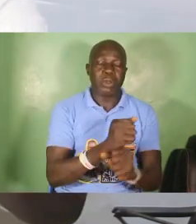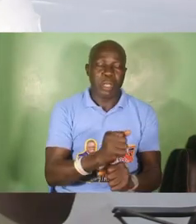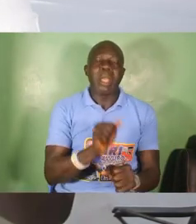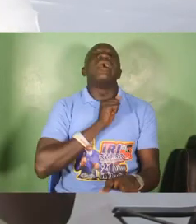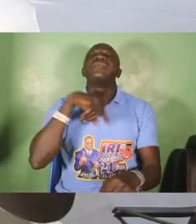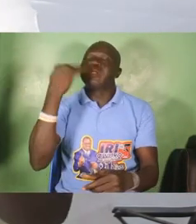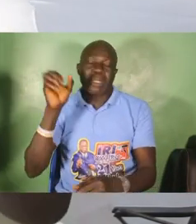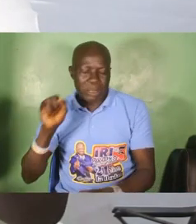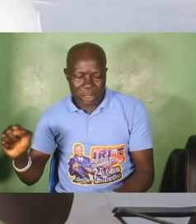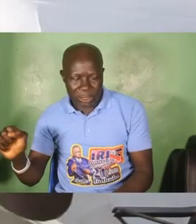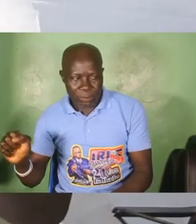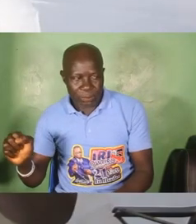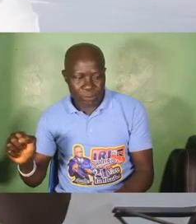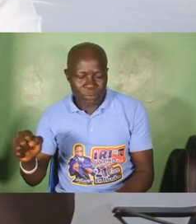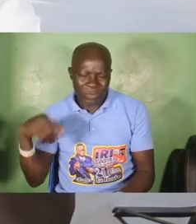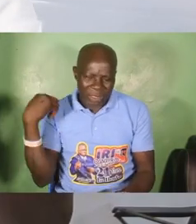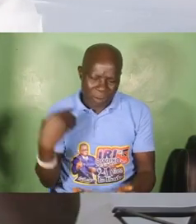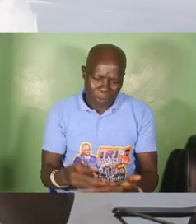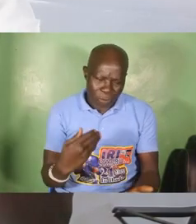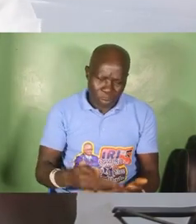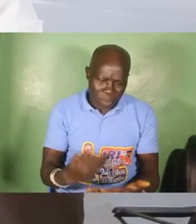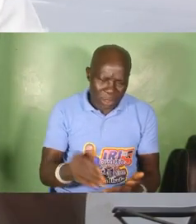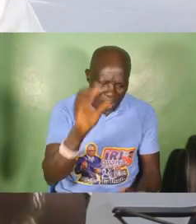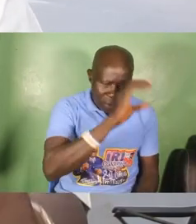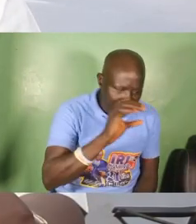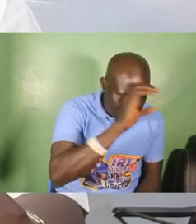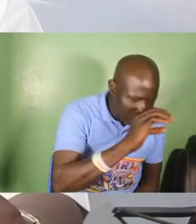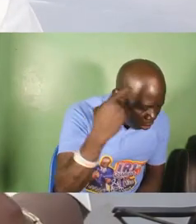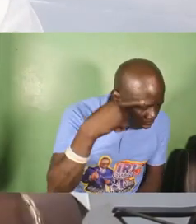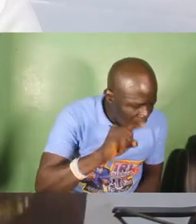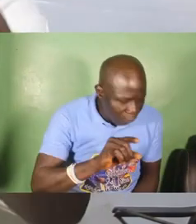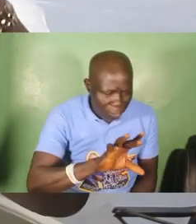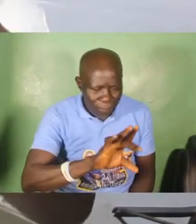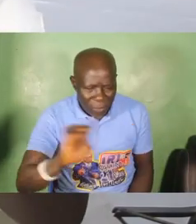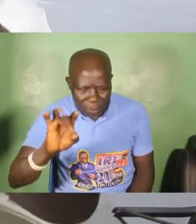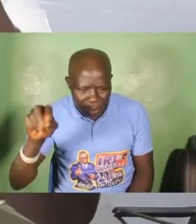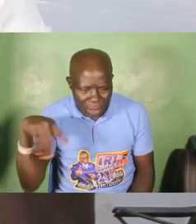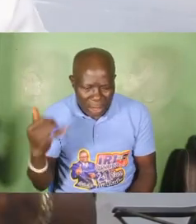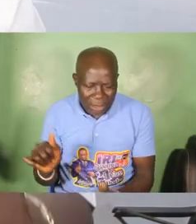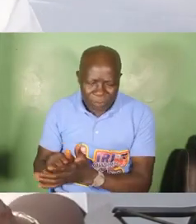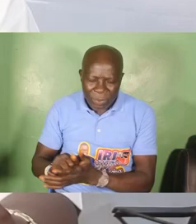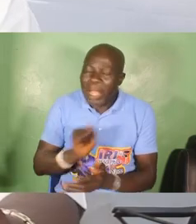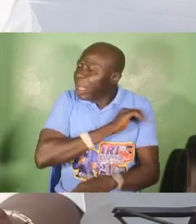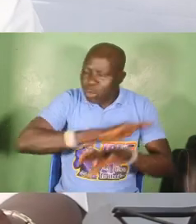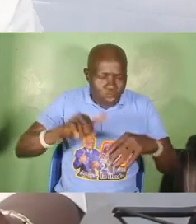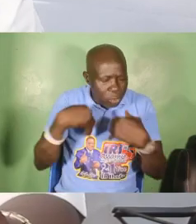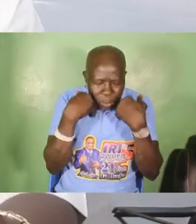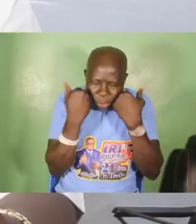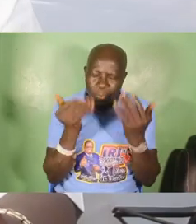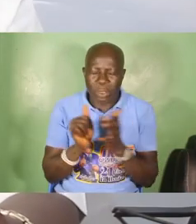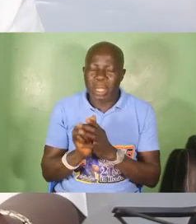800,000 naira. And behold, she said, the money she's seeking for, that she will